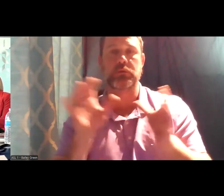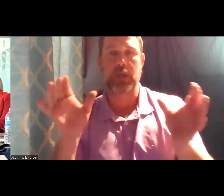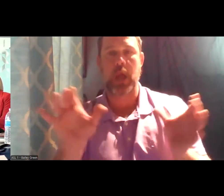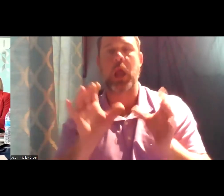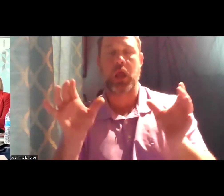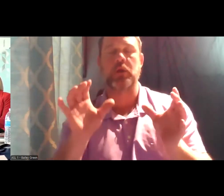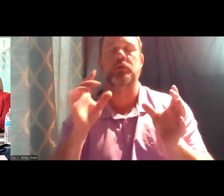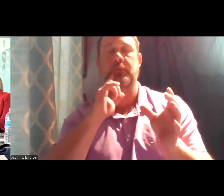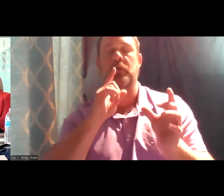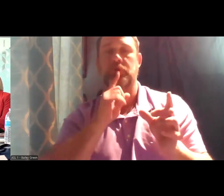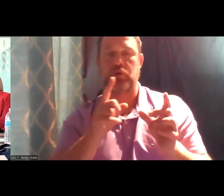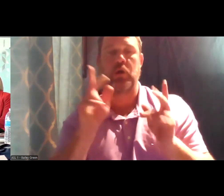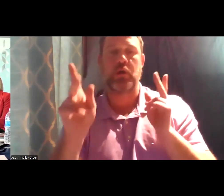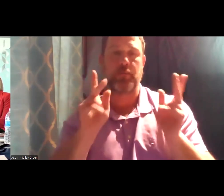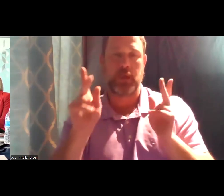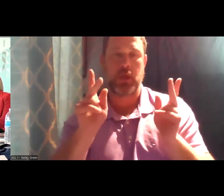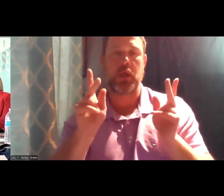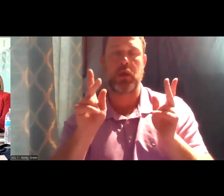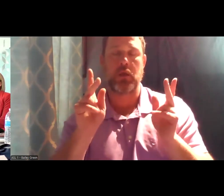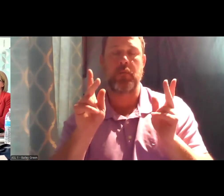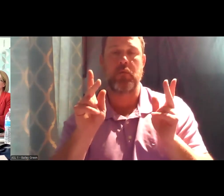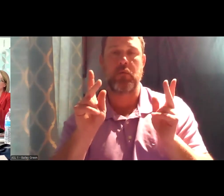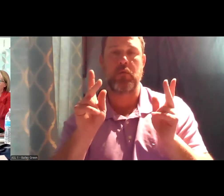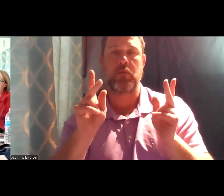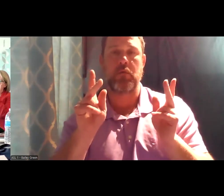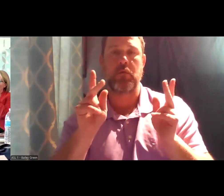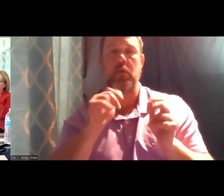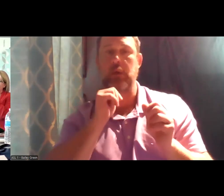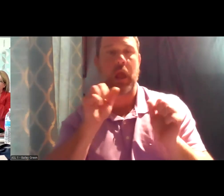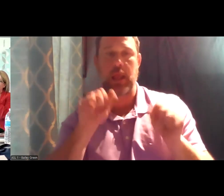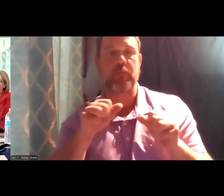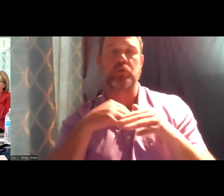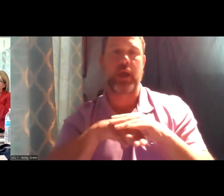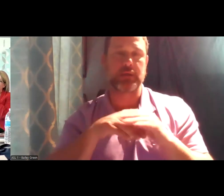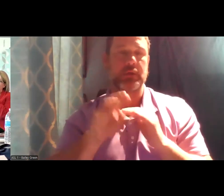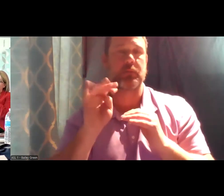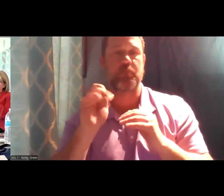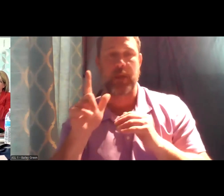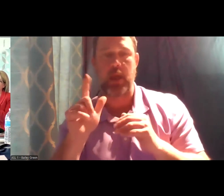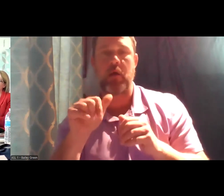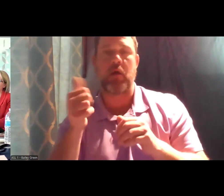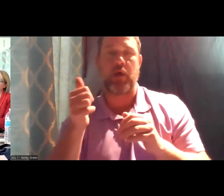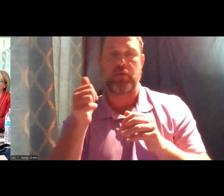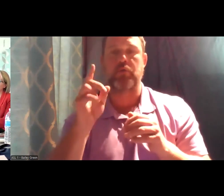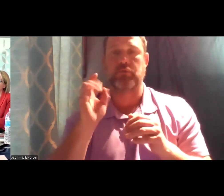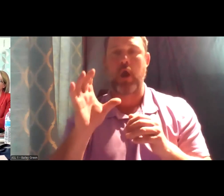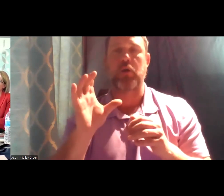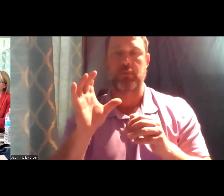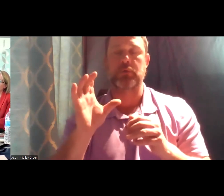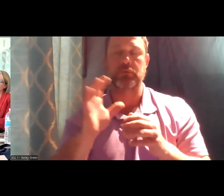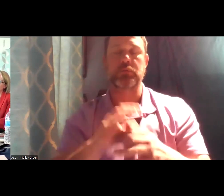on ensuring that people are able to if they're not able to access their mail, other documents, that